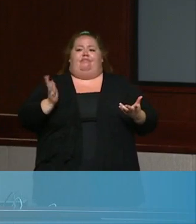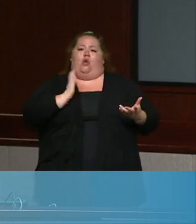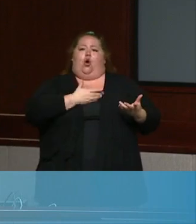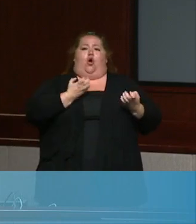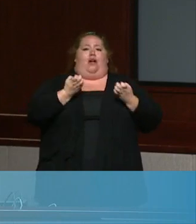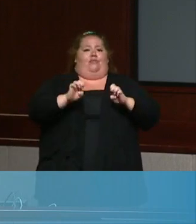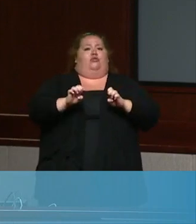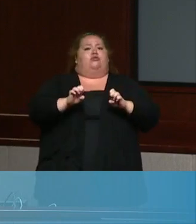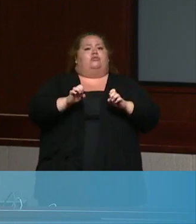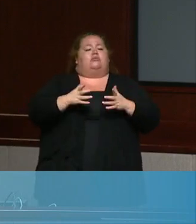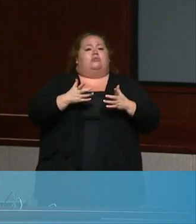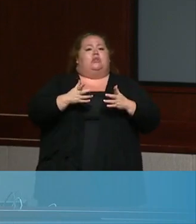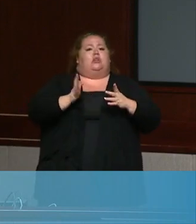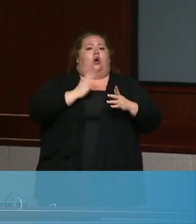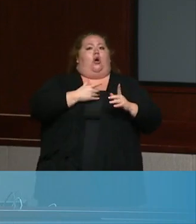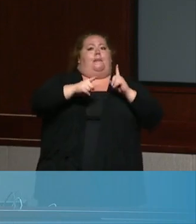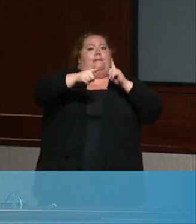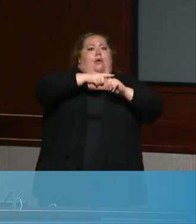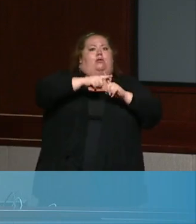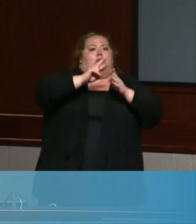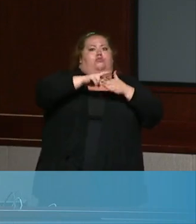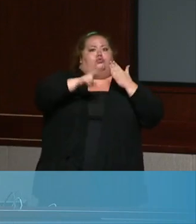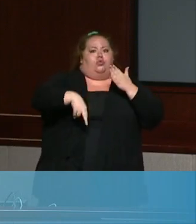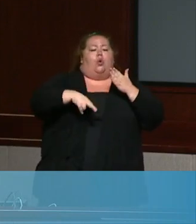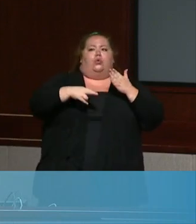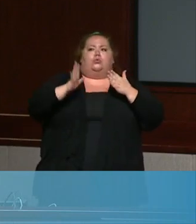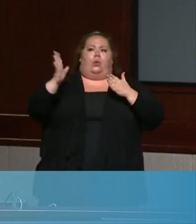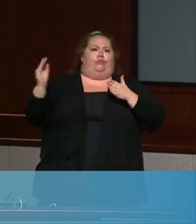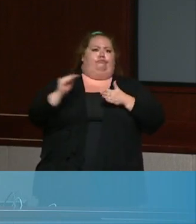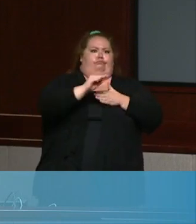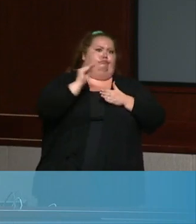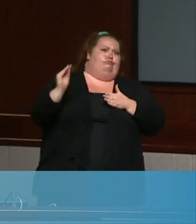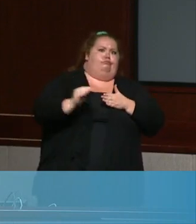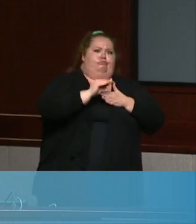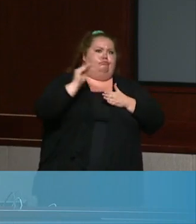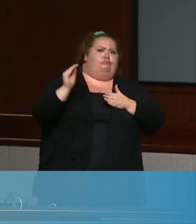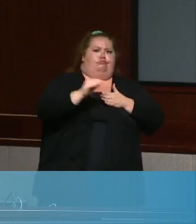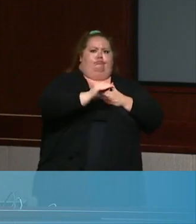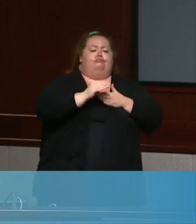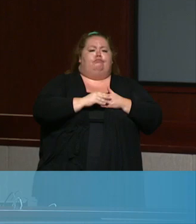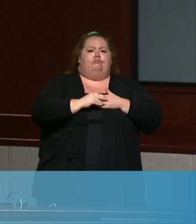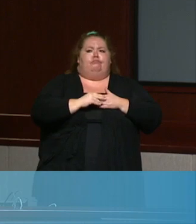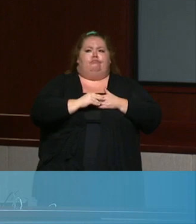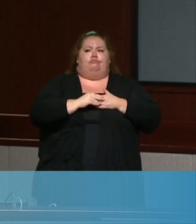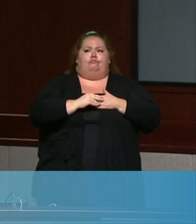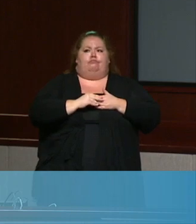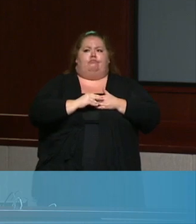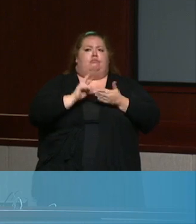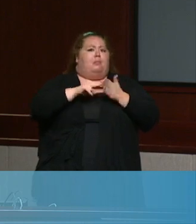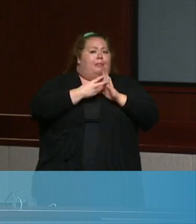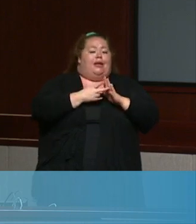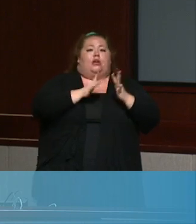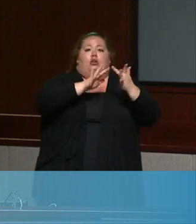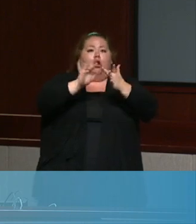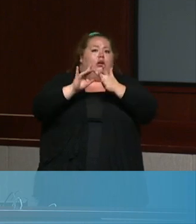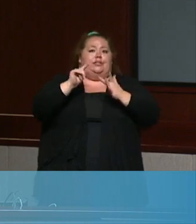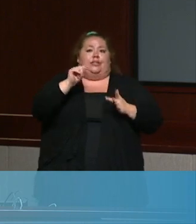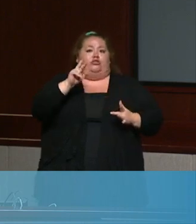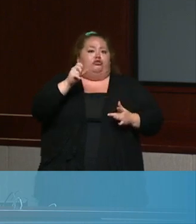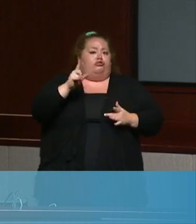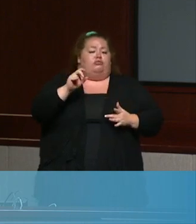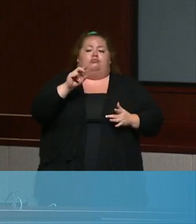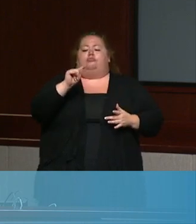sure our positive test results go into the system so that their case investigations and contact tracing can happen as soon